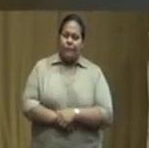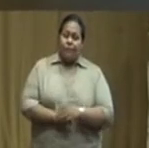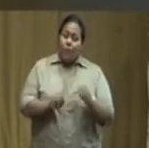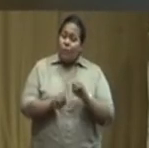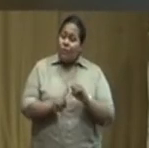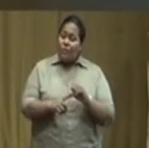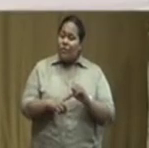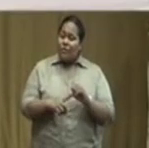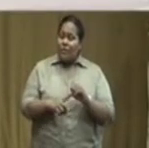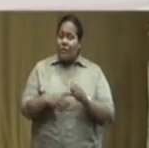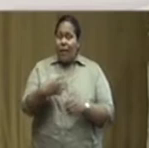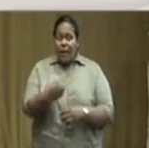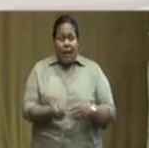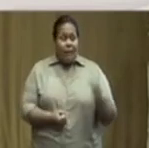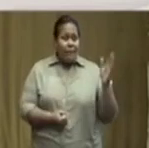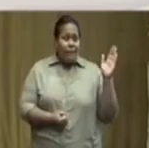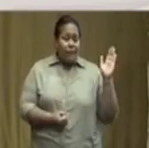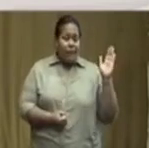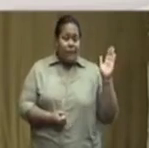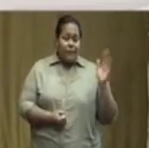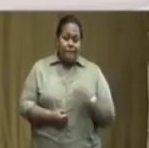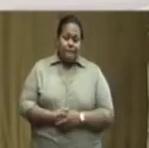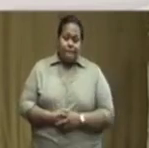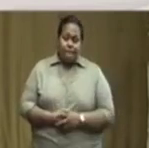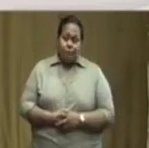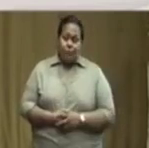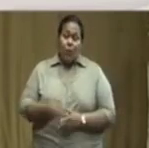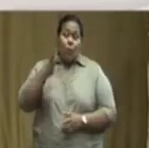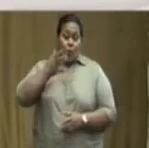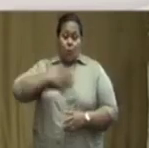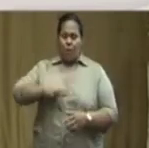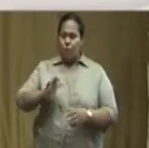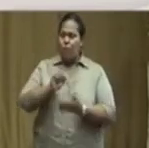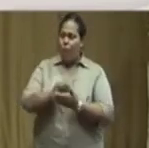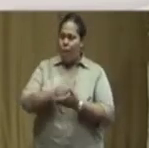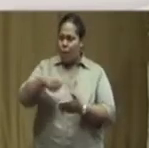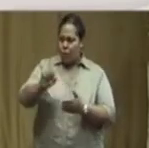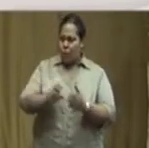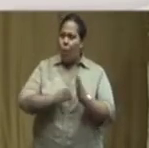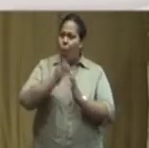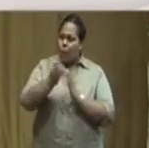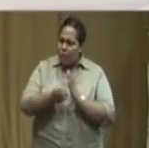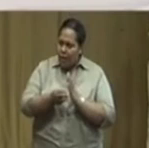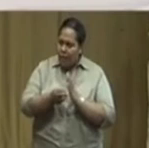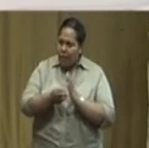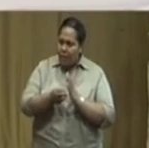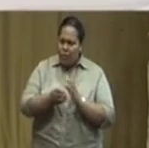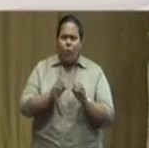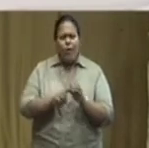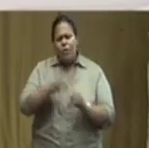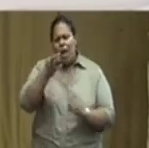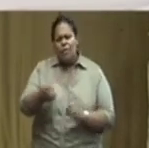as we begin seriously using OER. Who has developed the resources that we are using, and